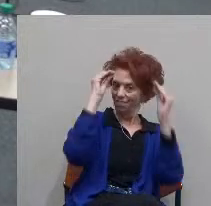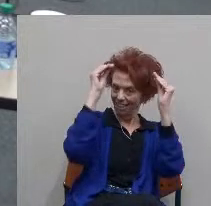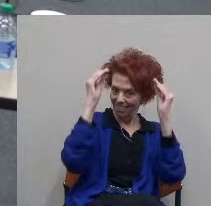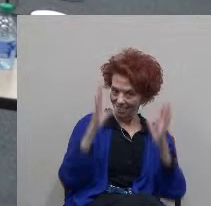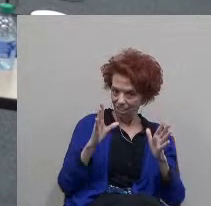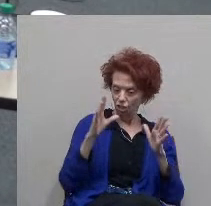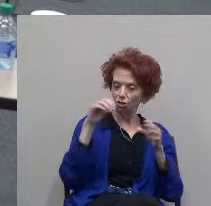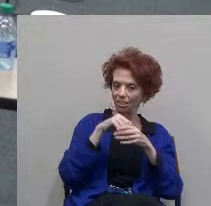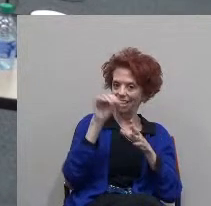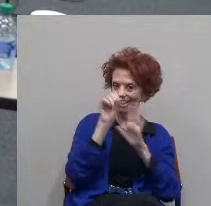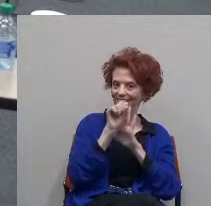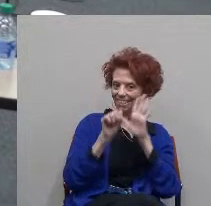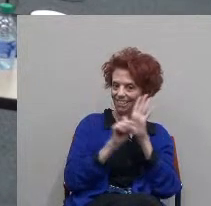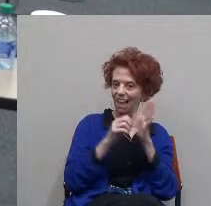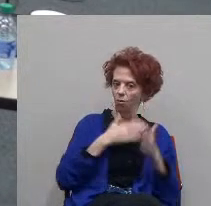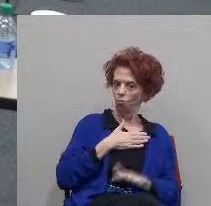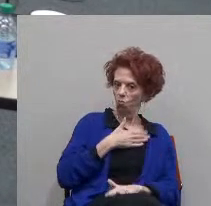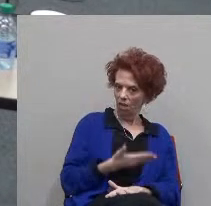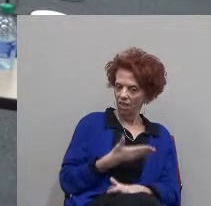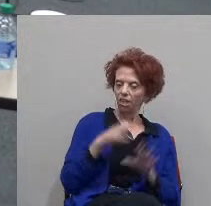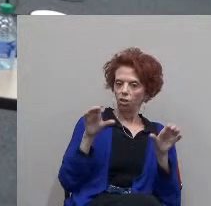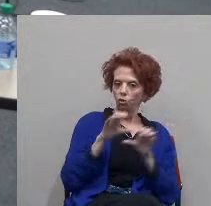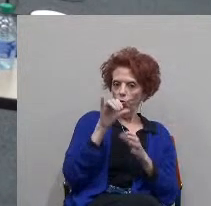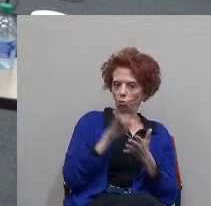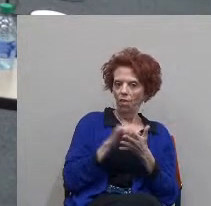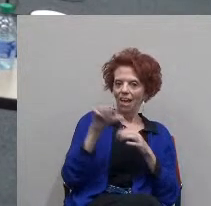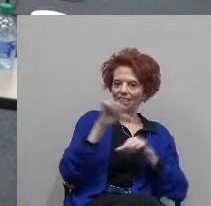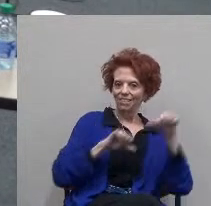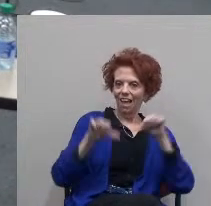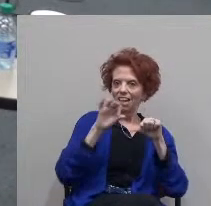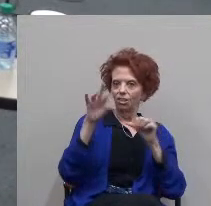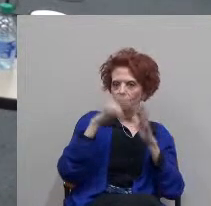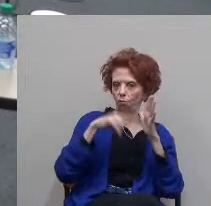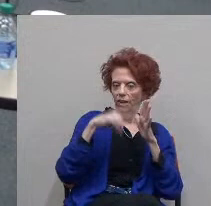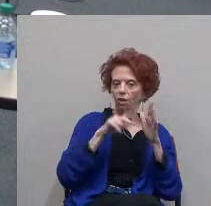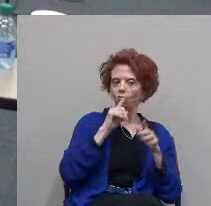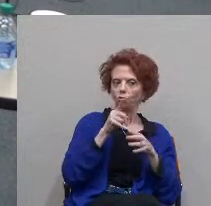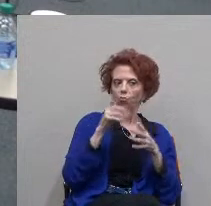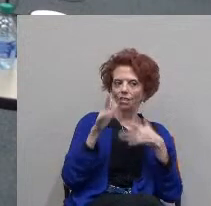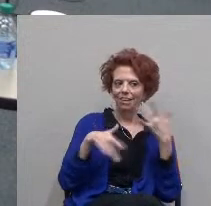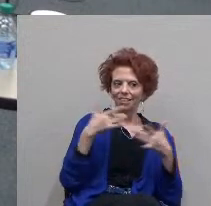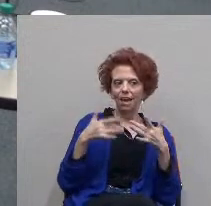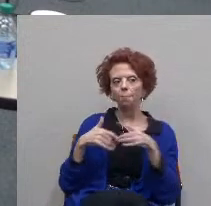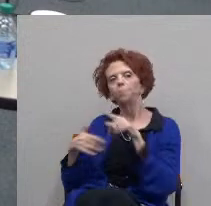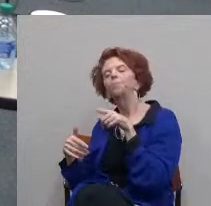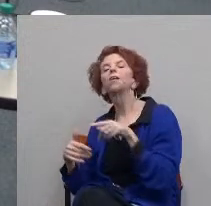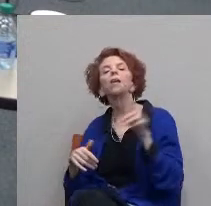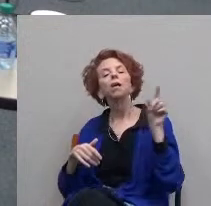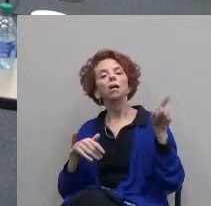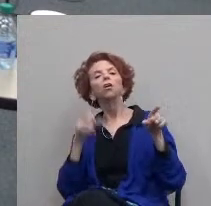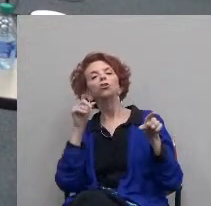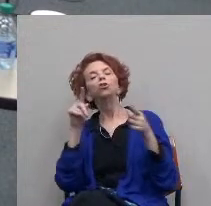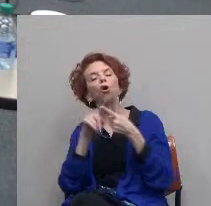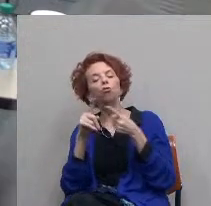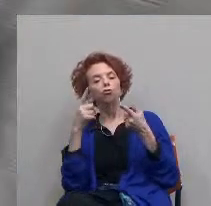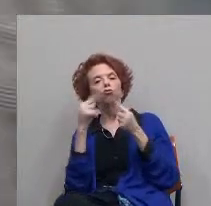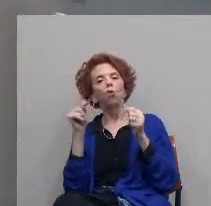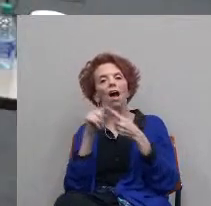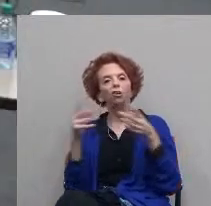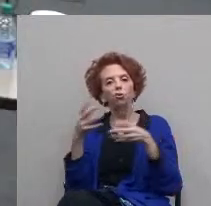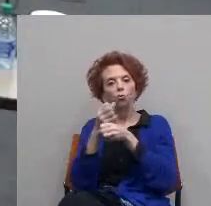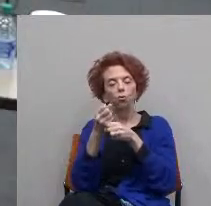professors throughout our state willingly undergo that science of reading training was really exciting. So just to try to